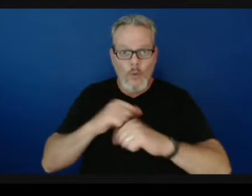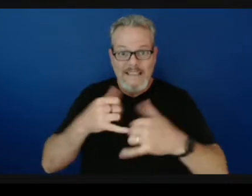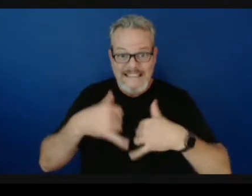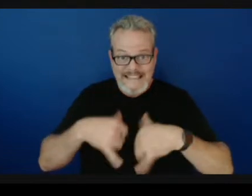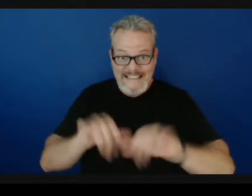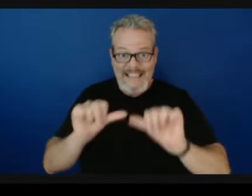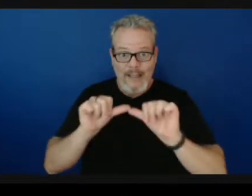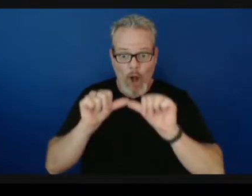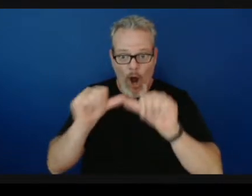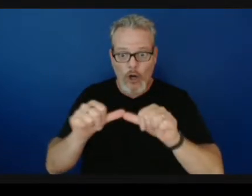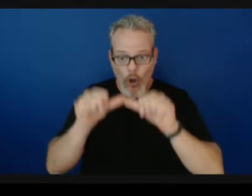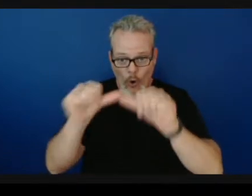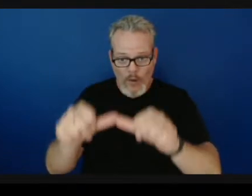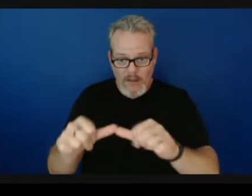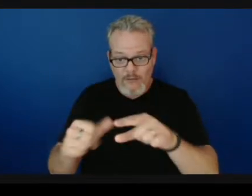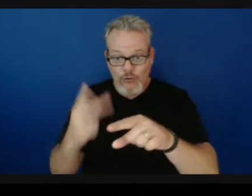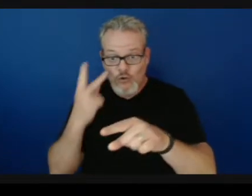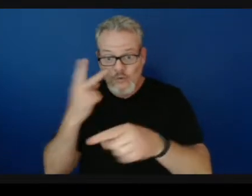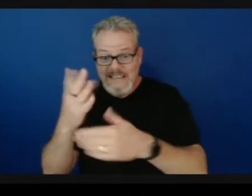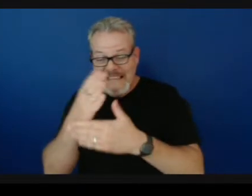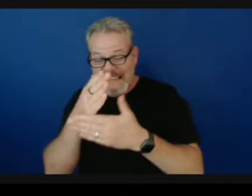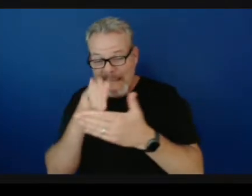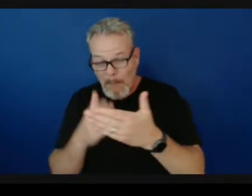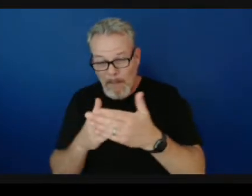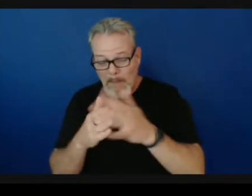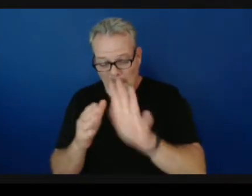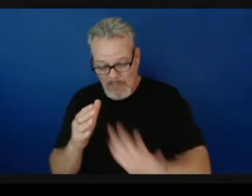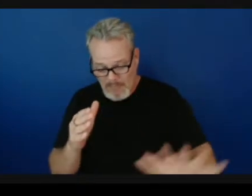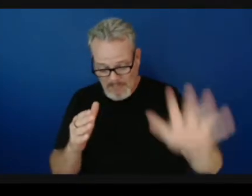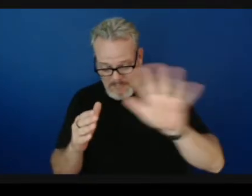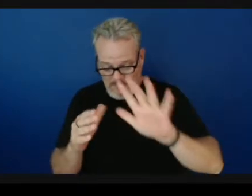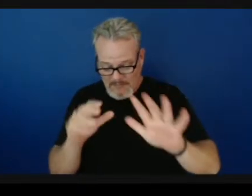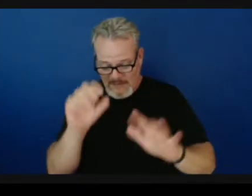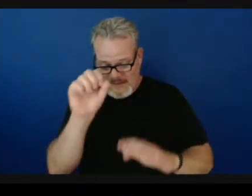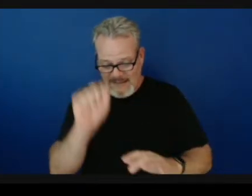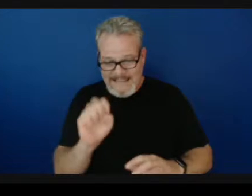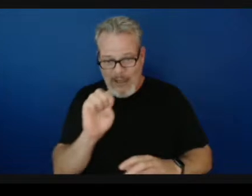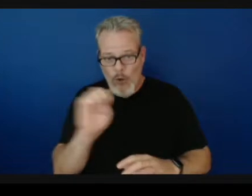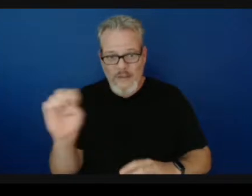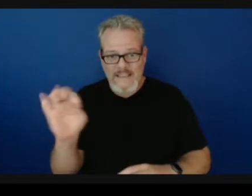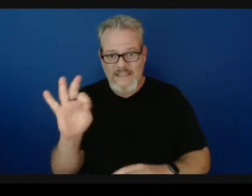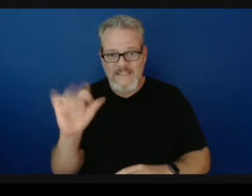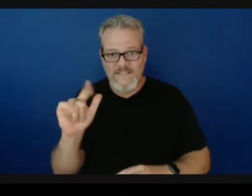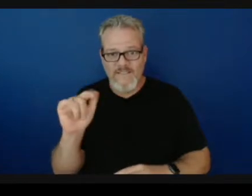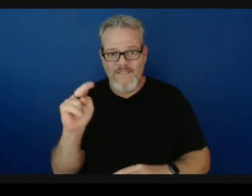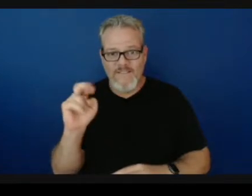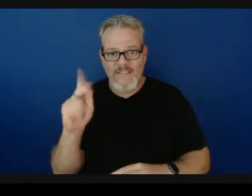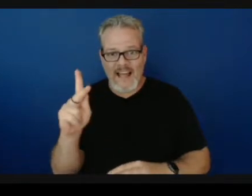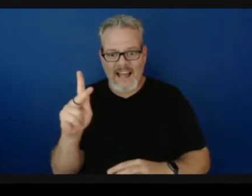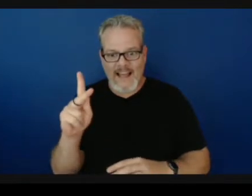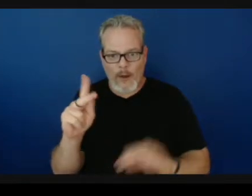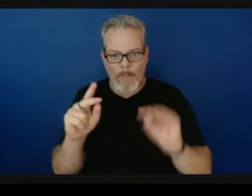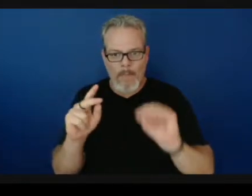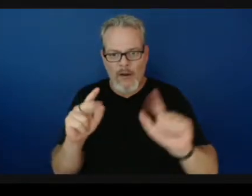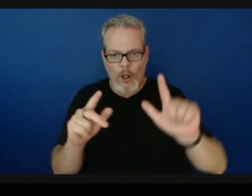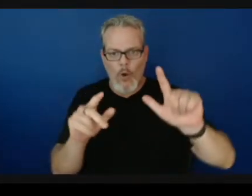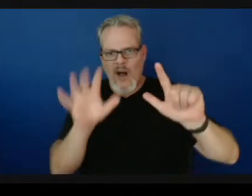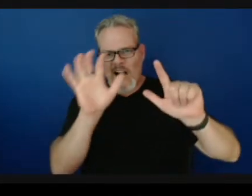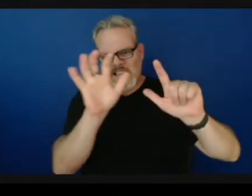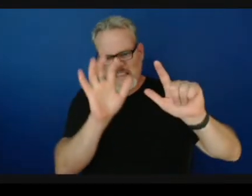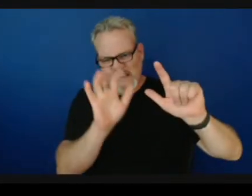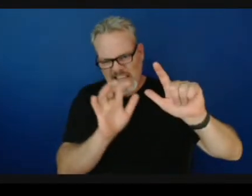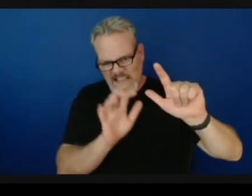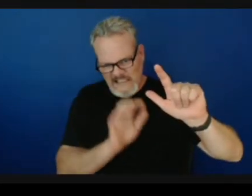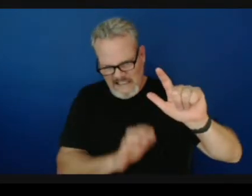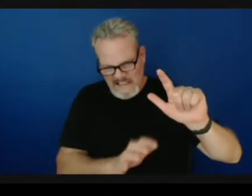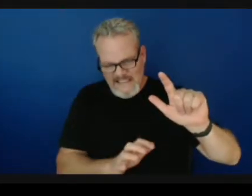shallower earthquakes on Mauna Loa, especially on the southeast flank right here. There's quite a lot of intermediate and shallower events there, which